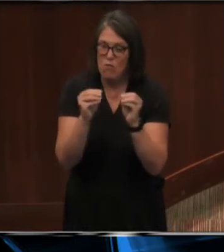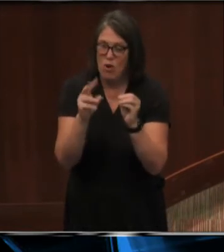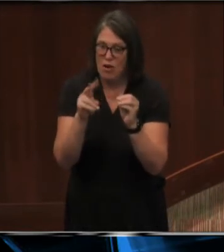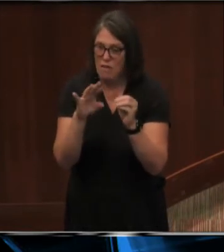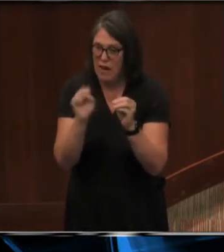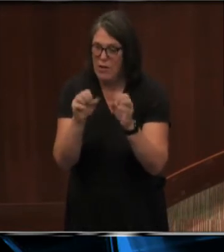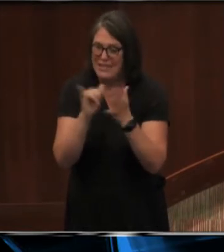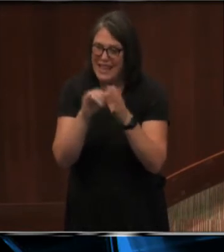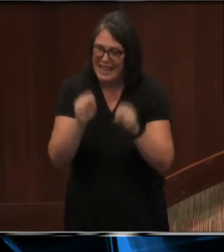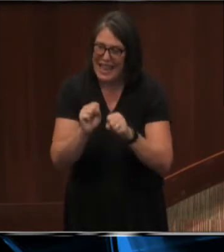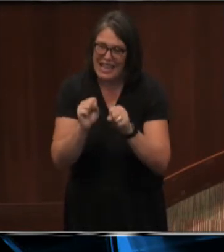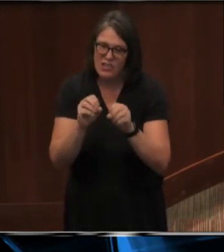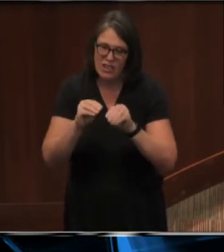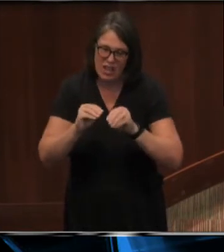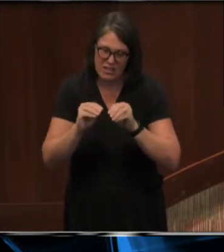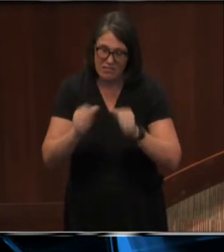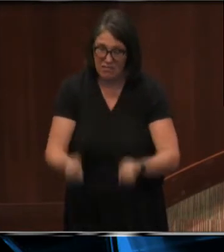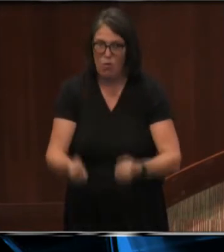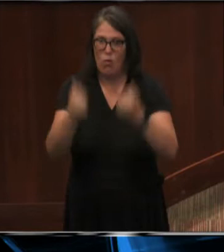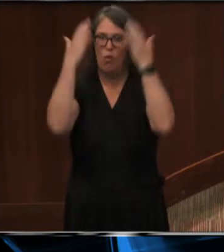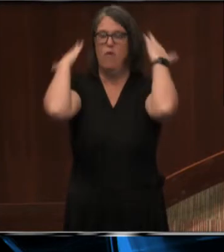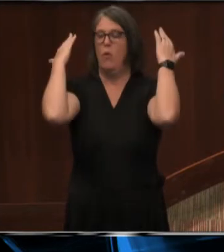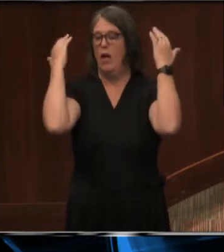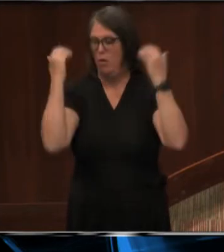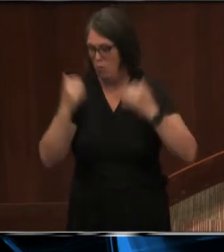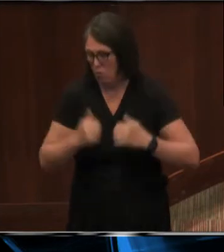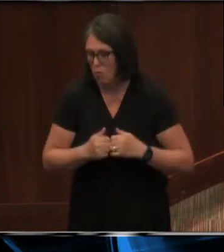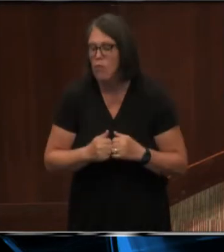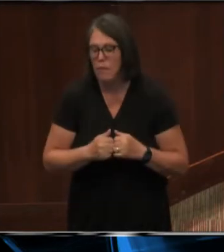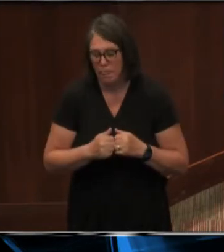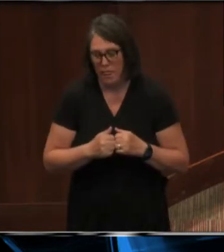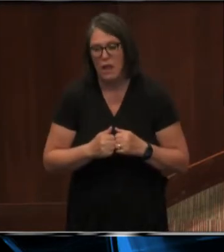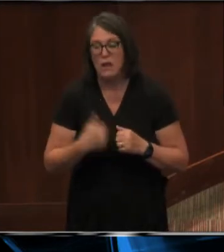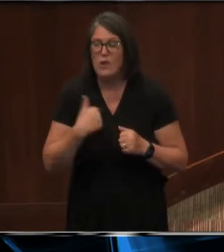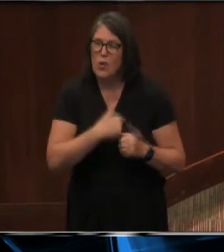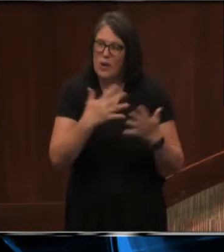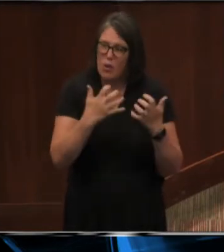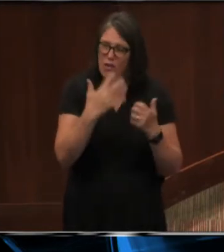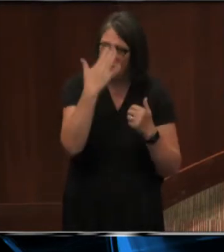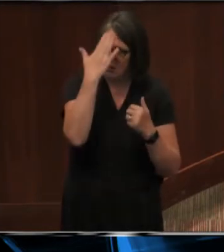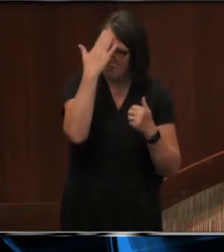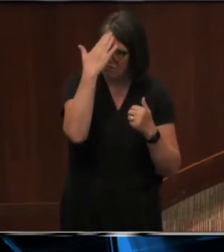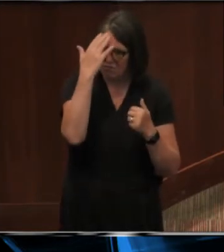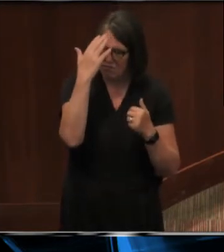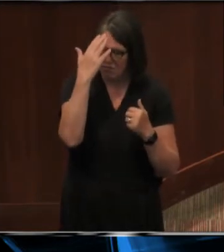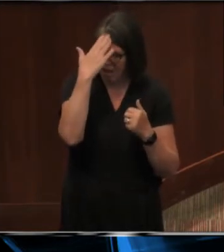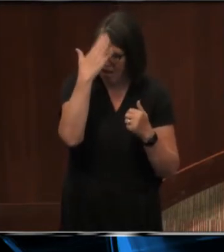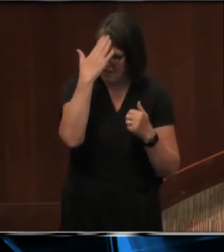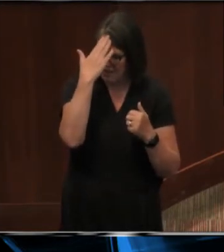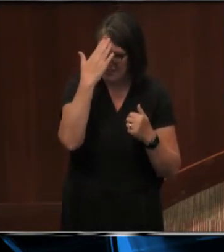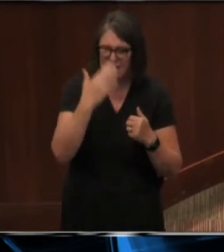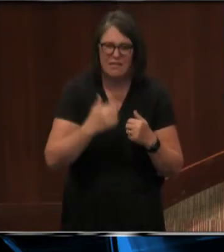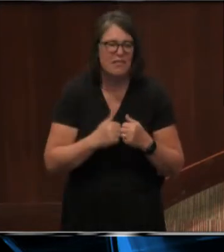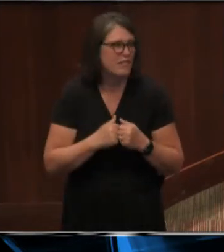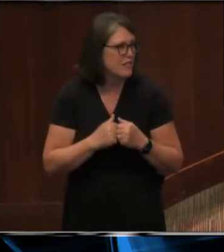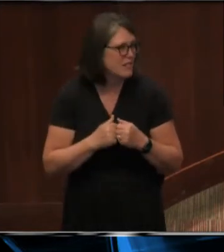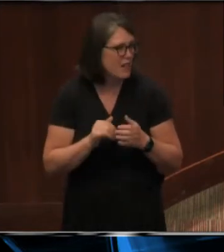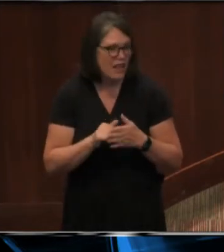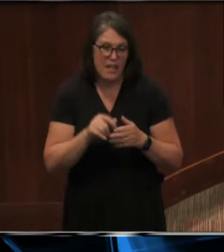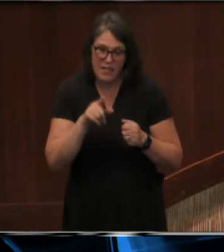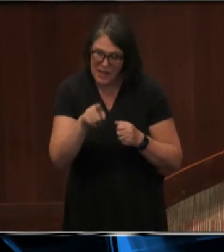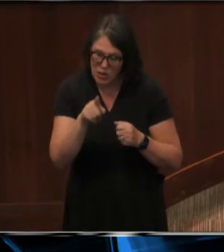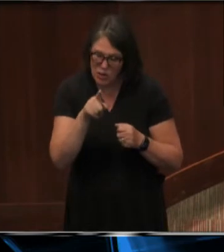overwhelm our system. And yeah, so we just want to be cognizant that you